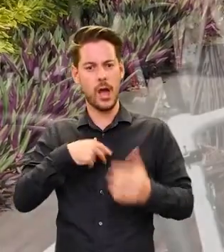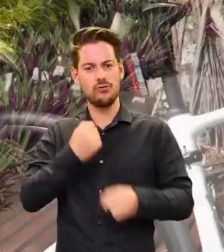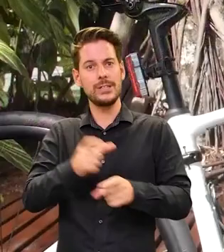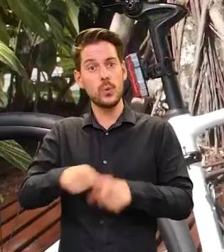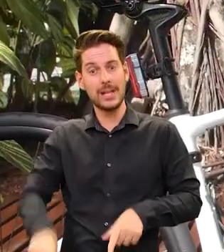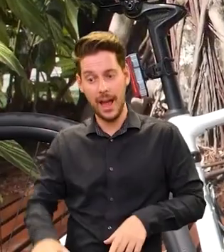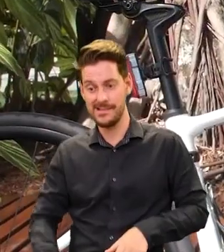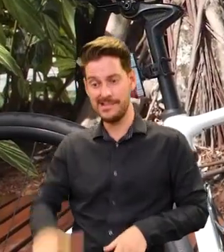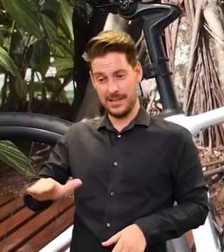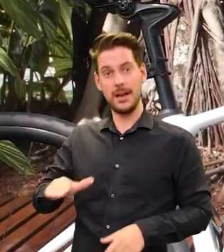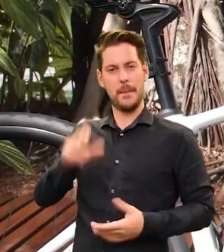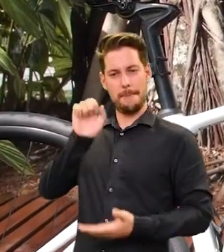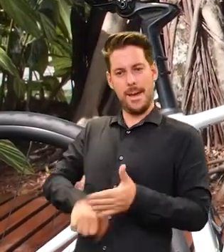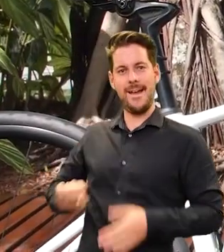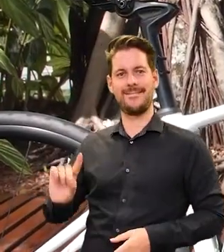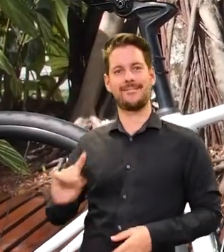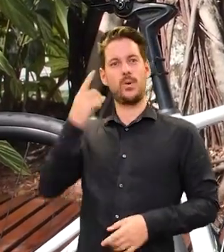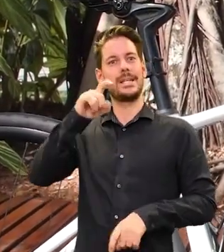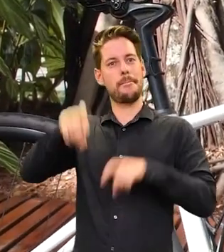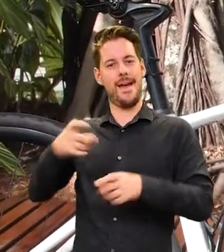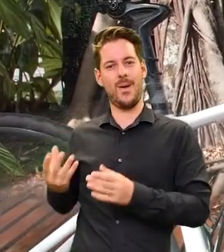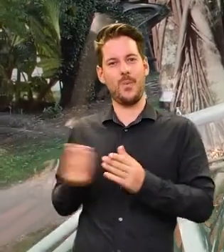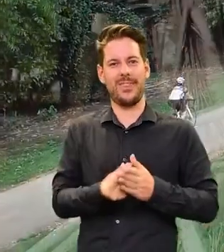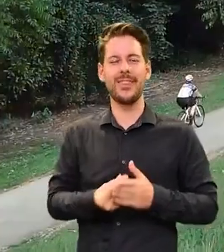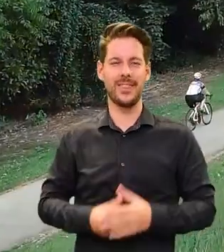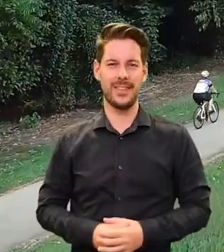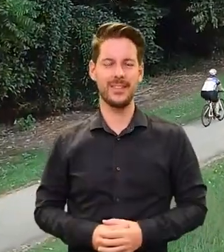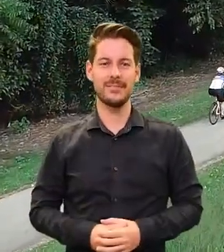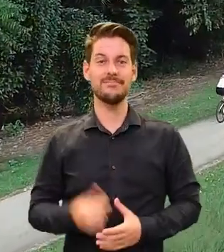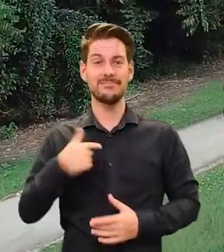my granddaughter to be old enough to ride a bike so I can buy her first bike.